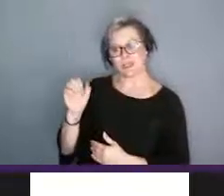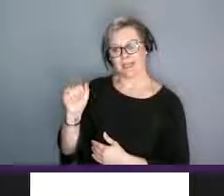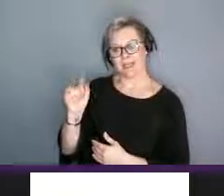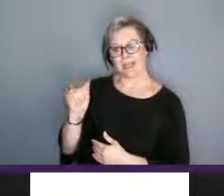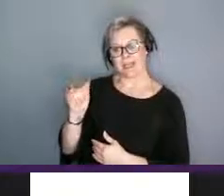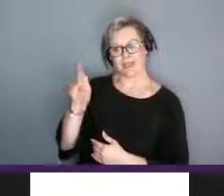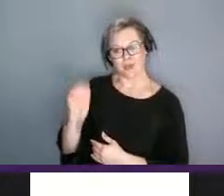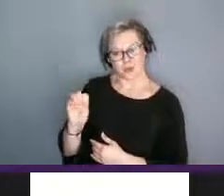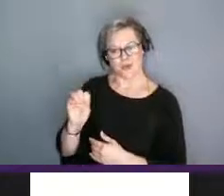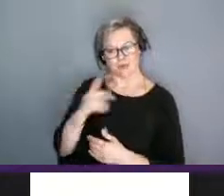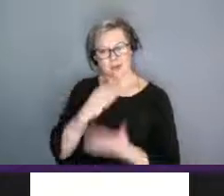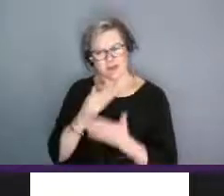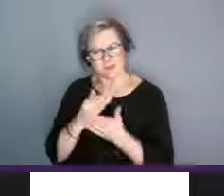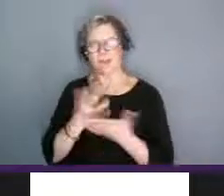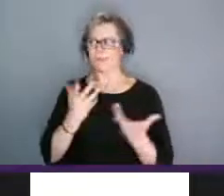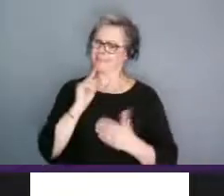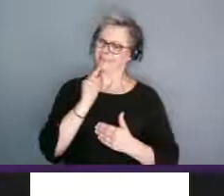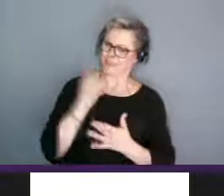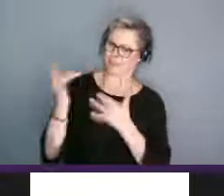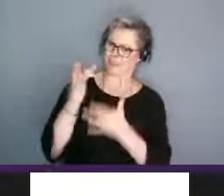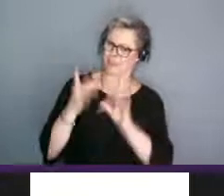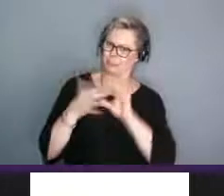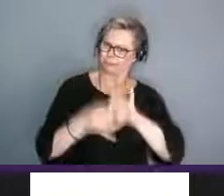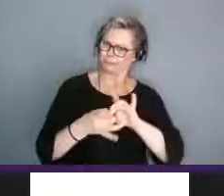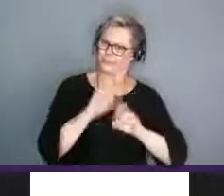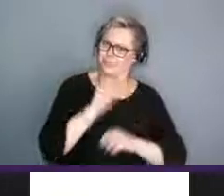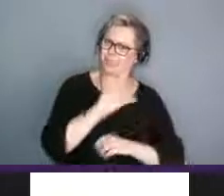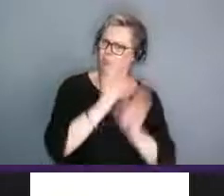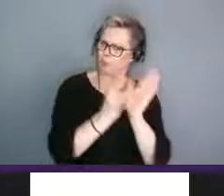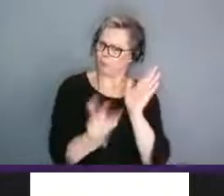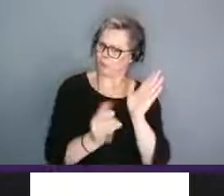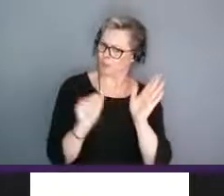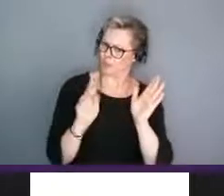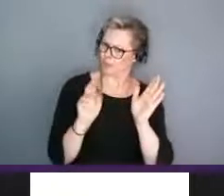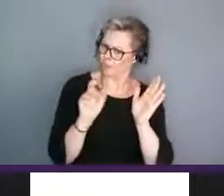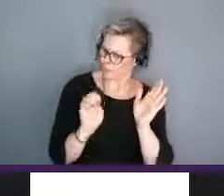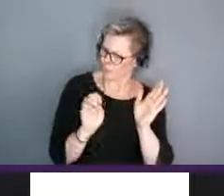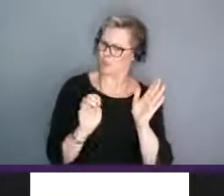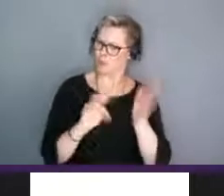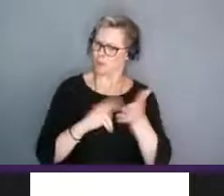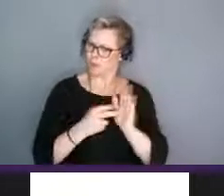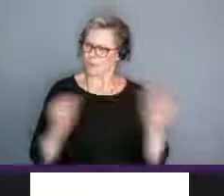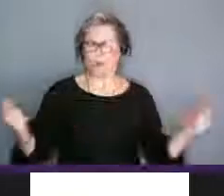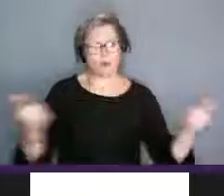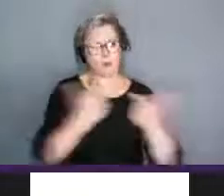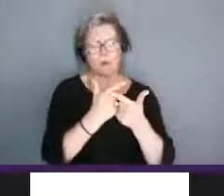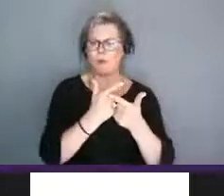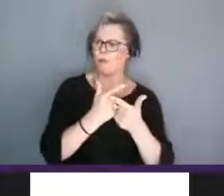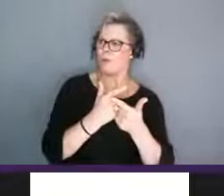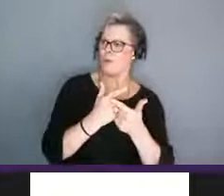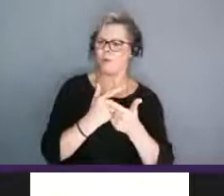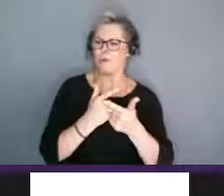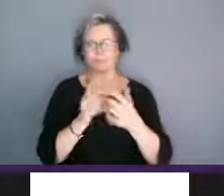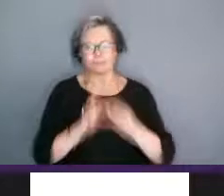issue of this serious issue around elder abuse, and to get the message across that everyone has a role to play in combating elder abuse.